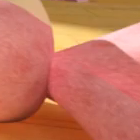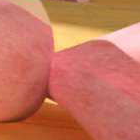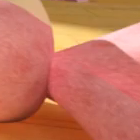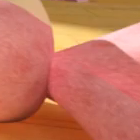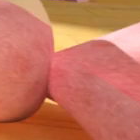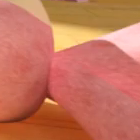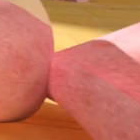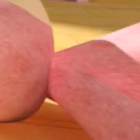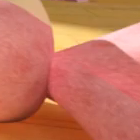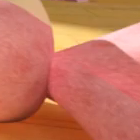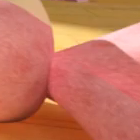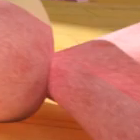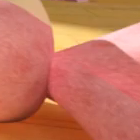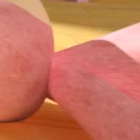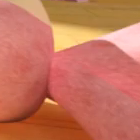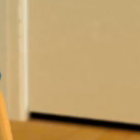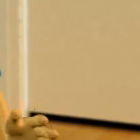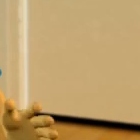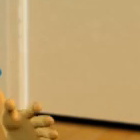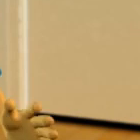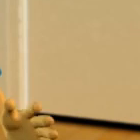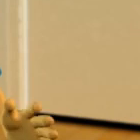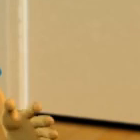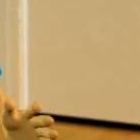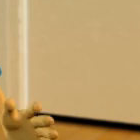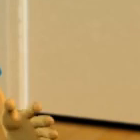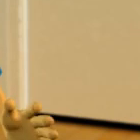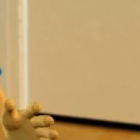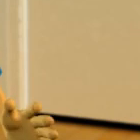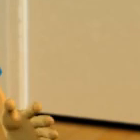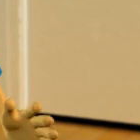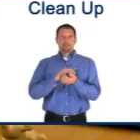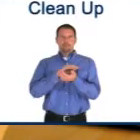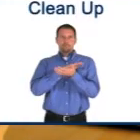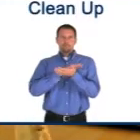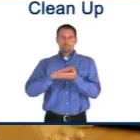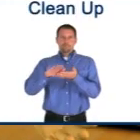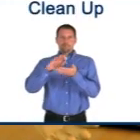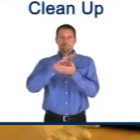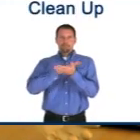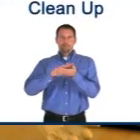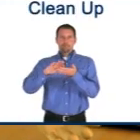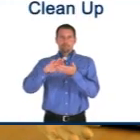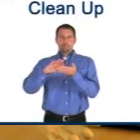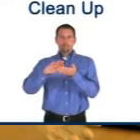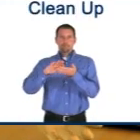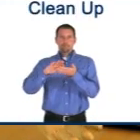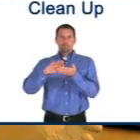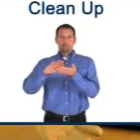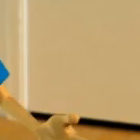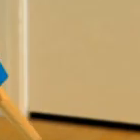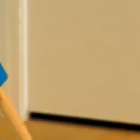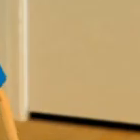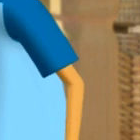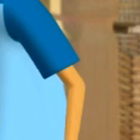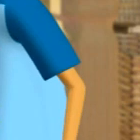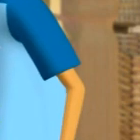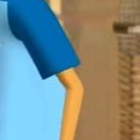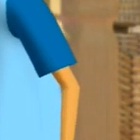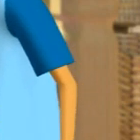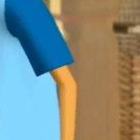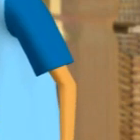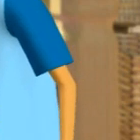can put them away when we get back. But Maria, you should always clean up your toys after playtime.